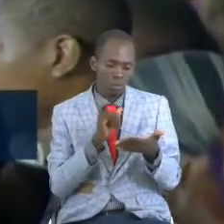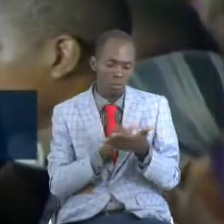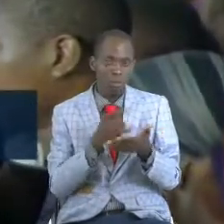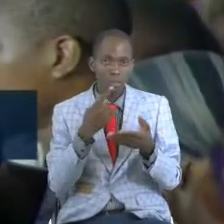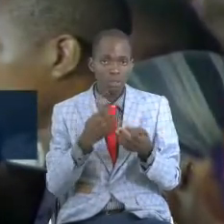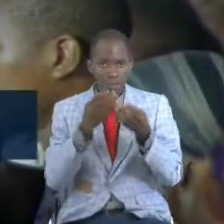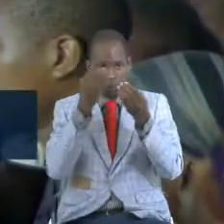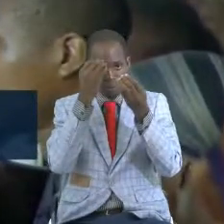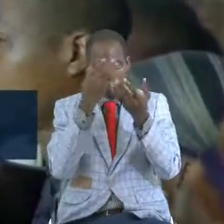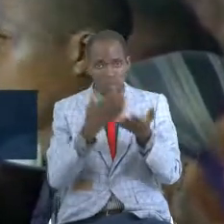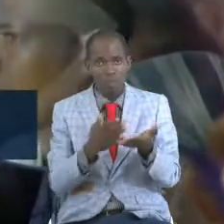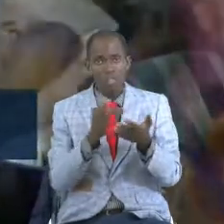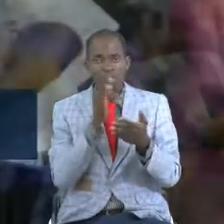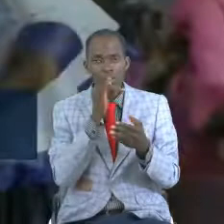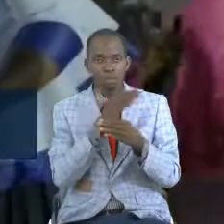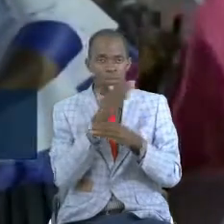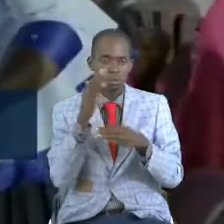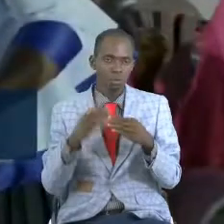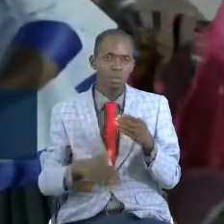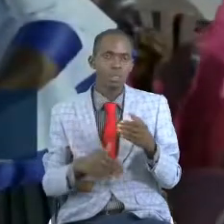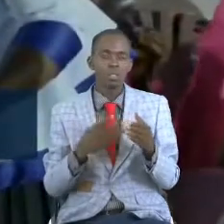complete and correct.